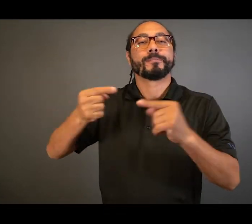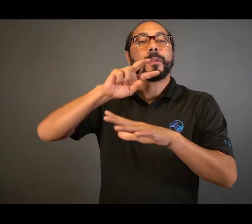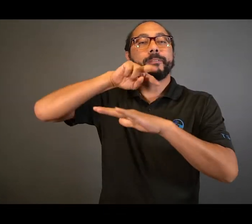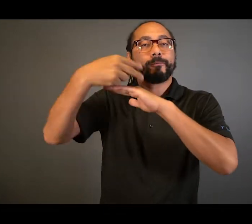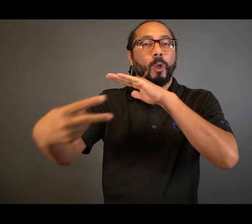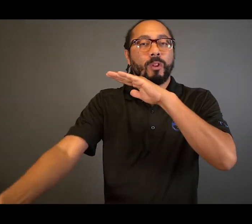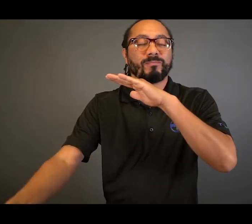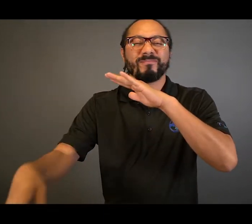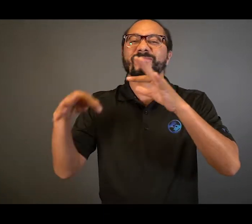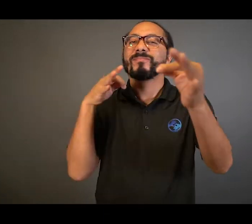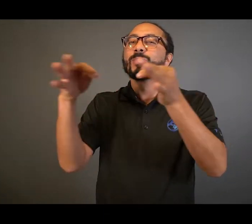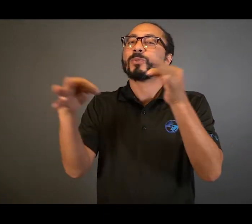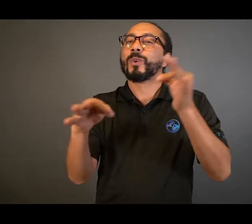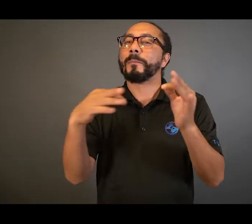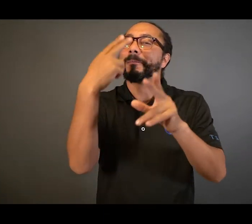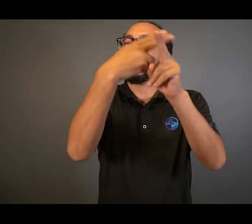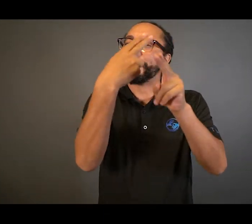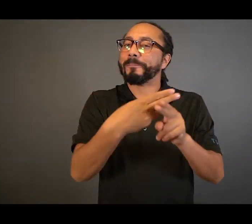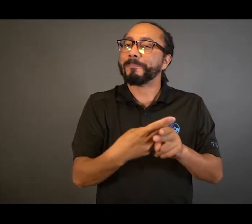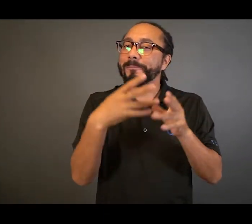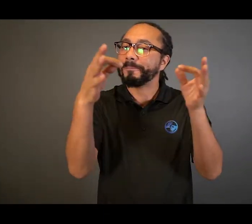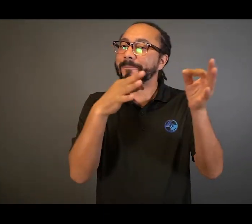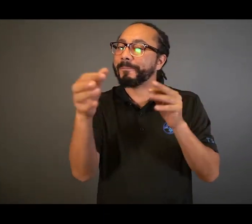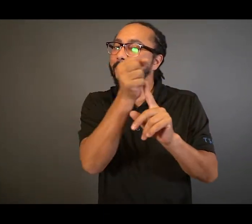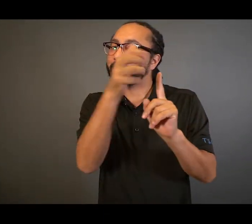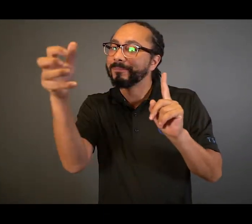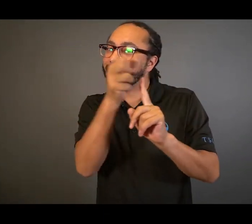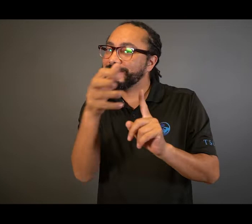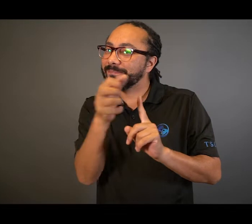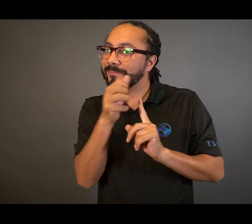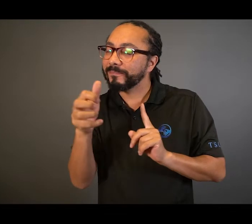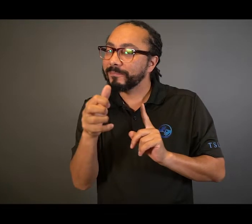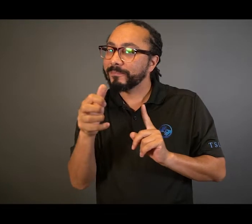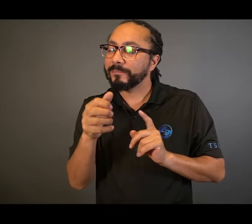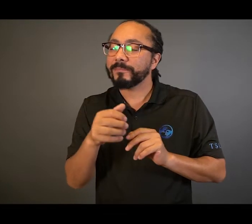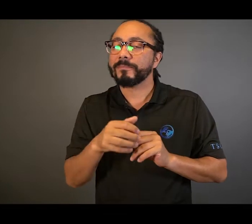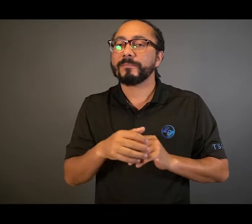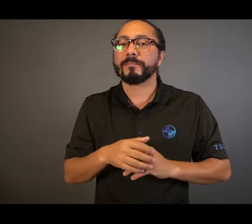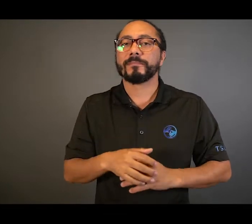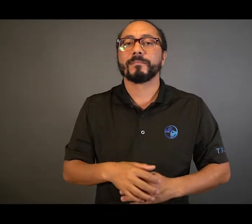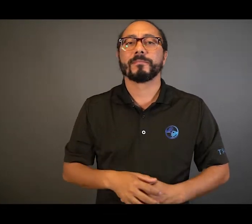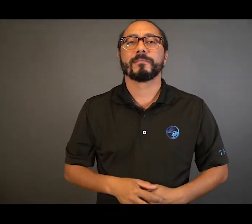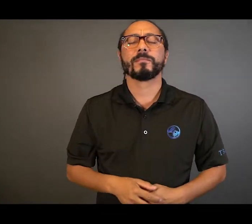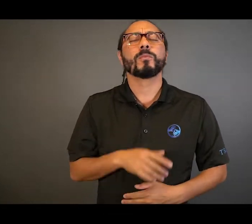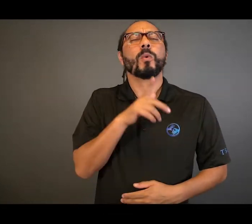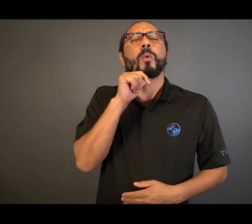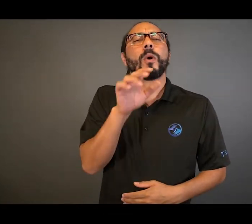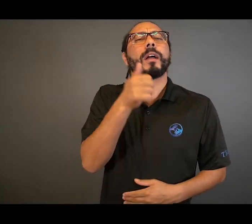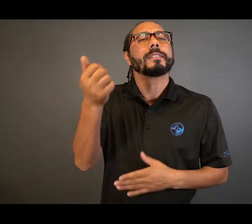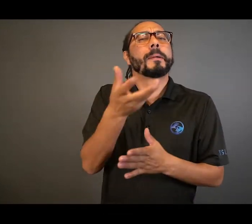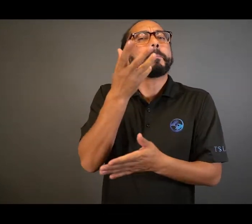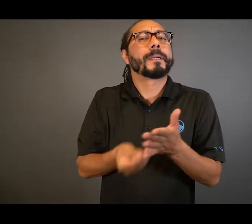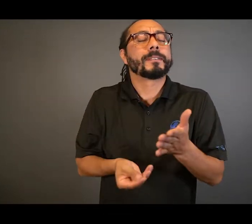falling down into the cellar. White letters over a black background. So who else is